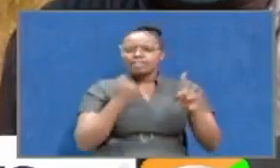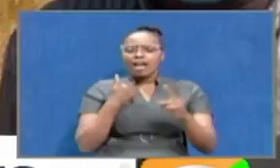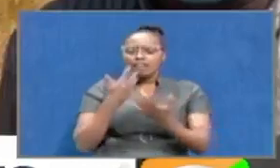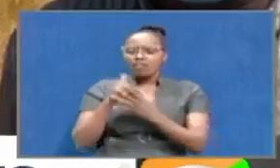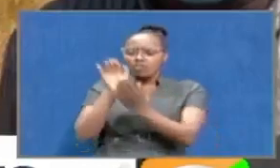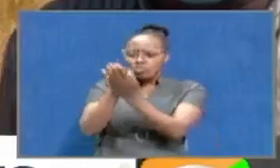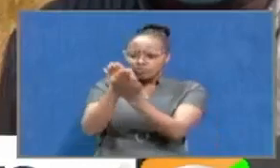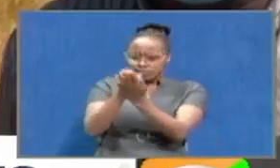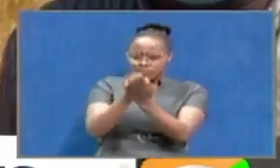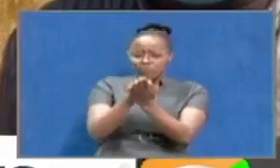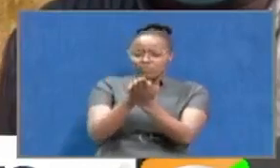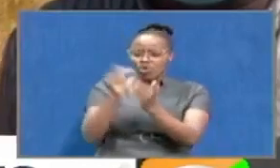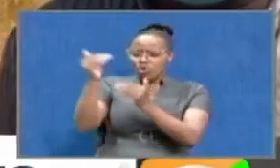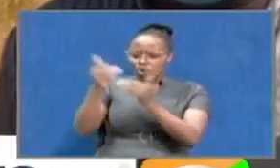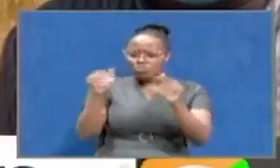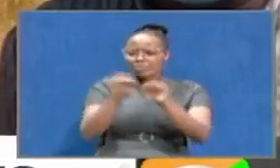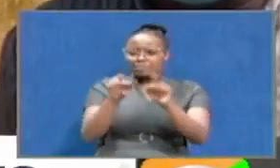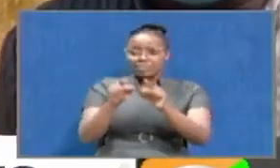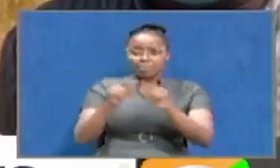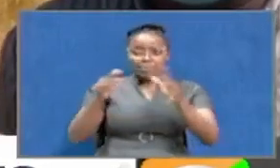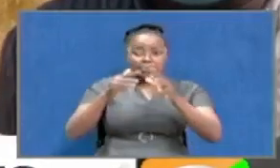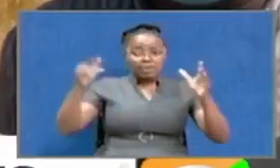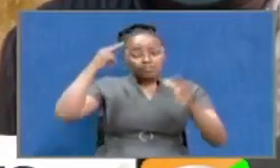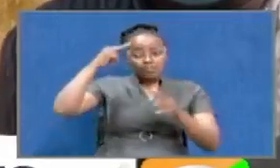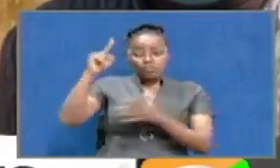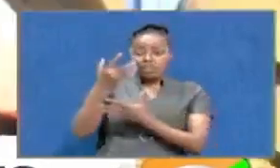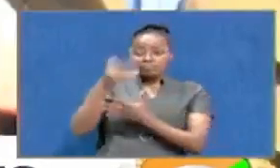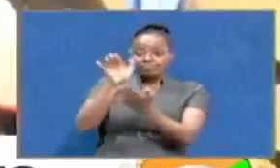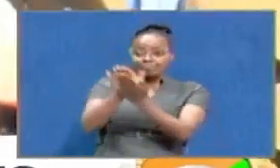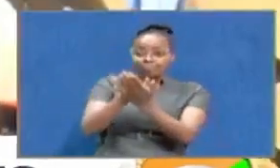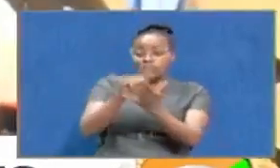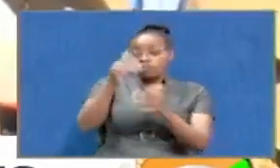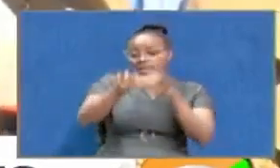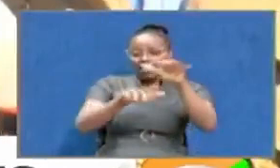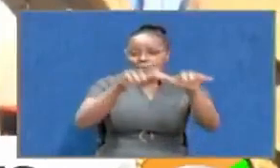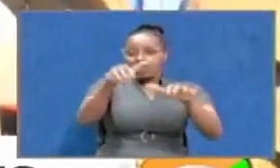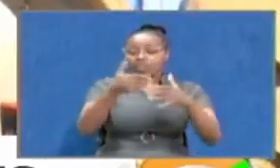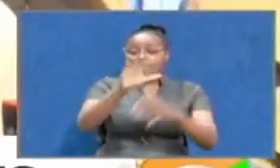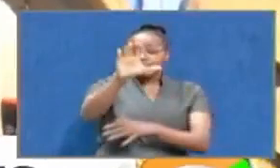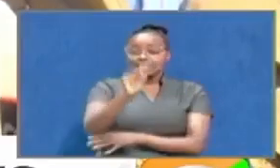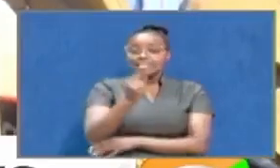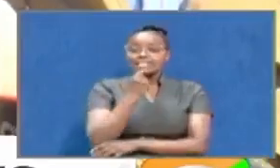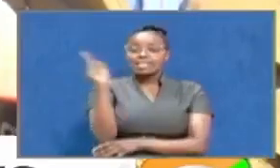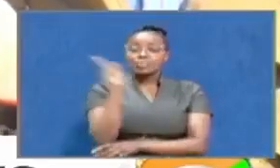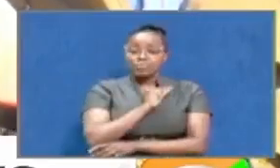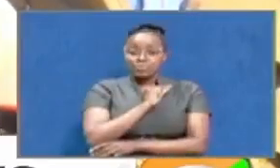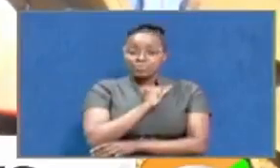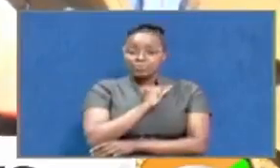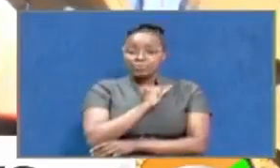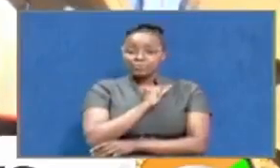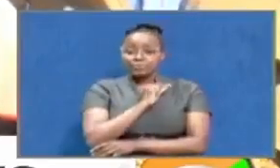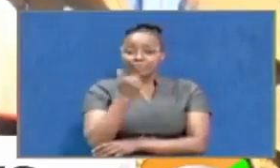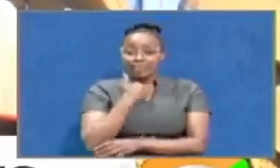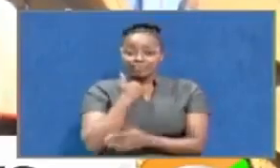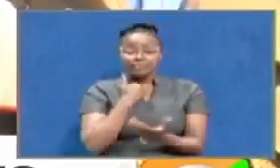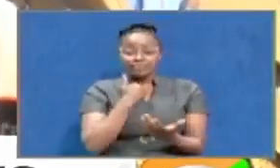community conservancies almost the size of the game reserve itself. The cabinet secretary has already said